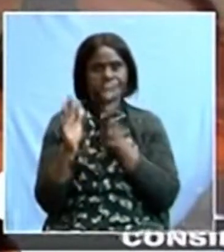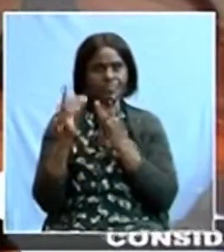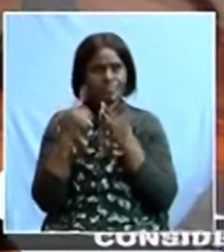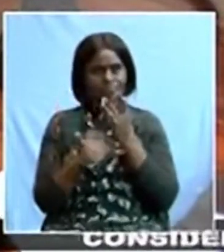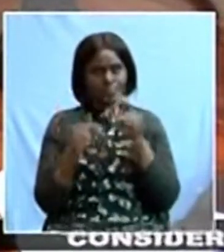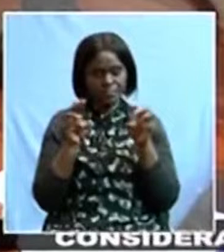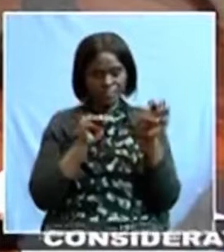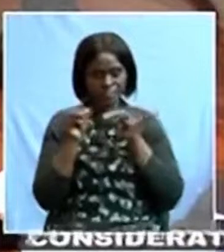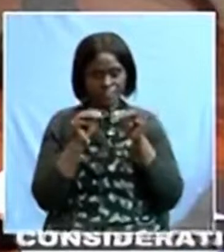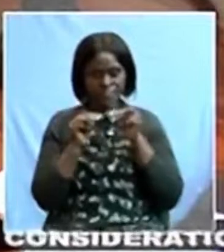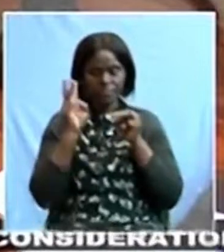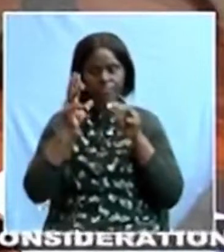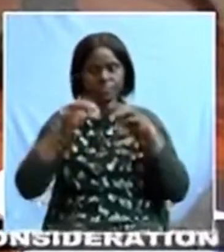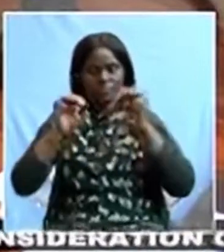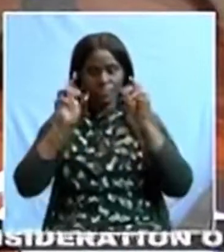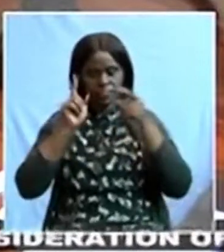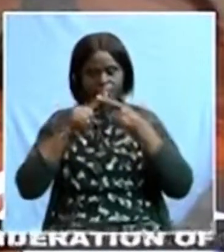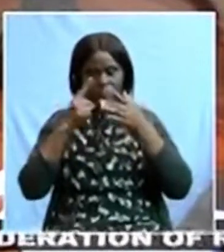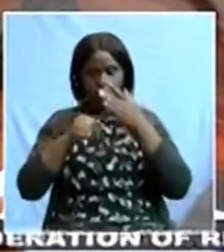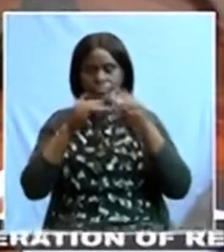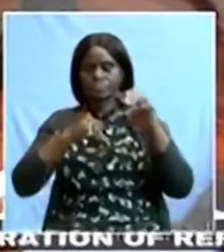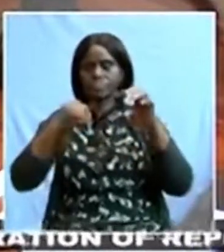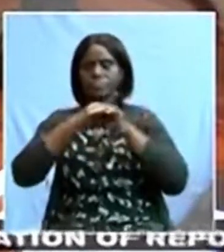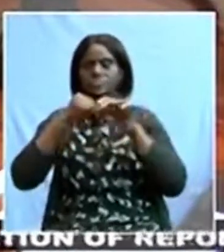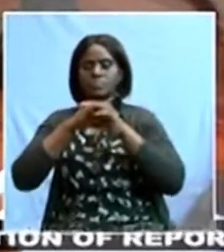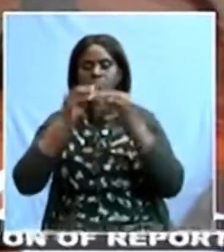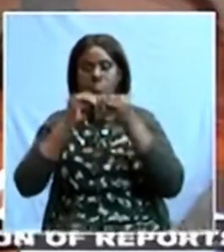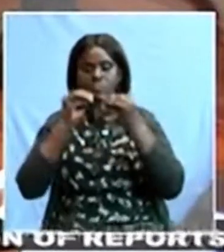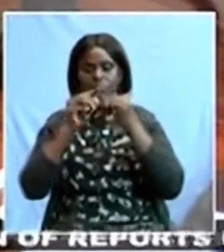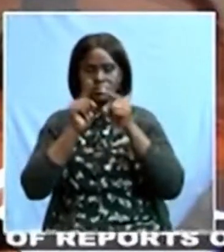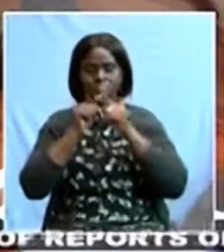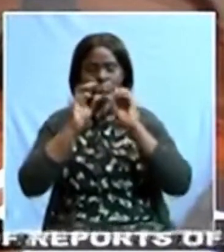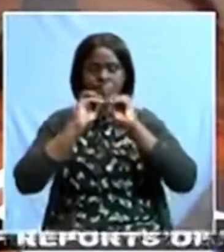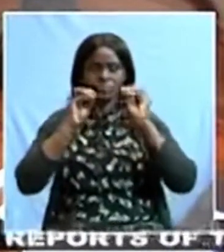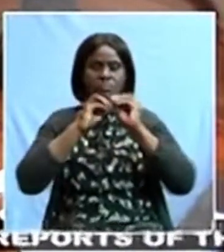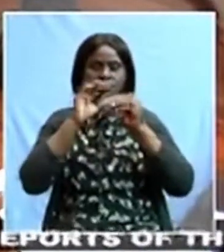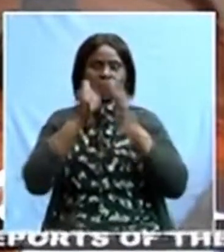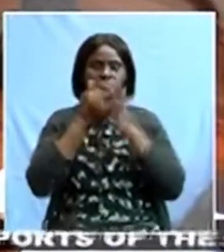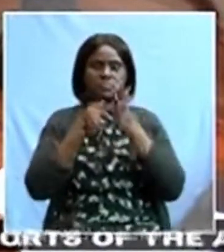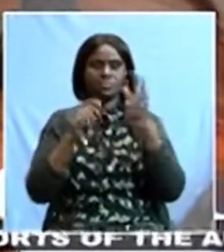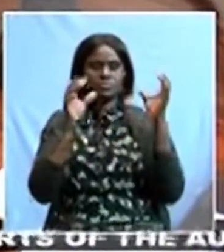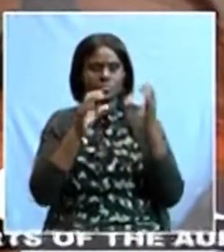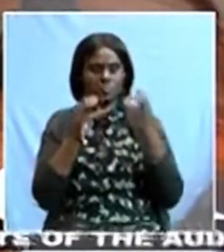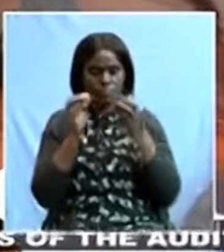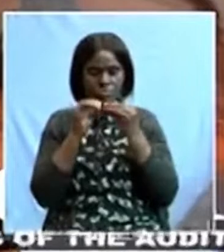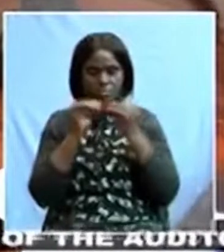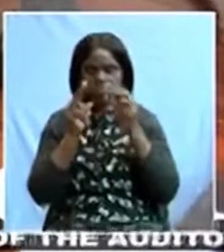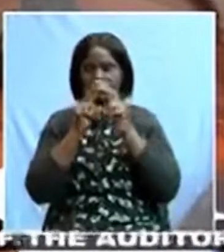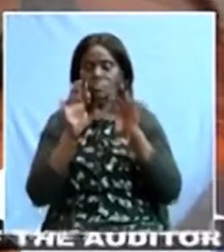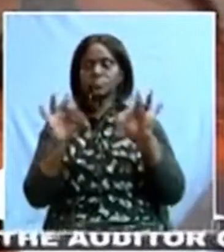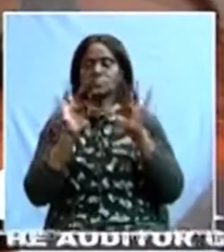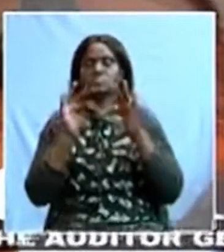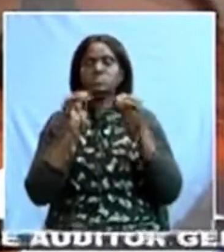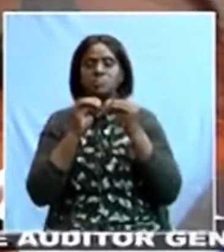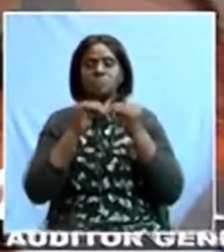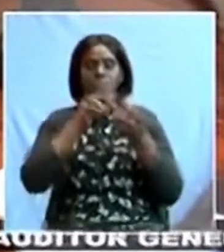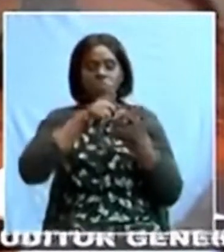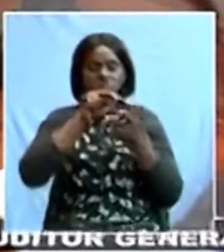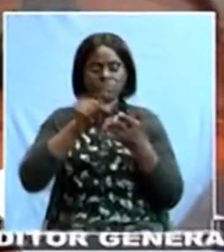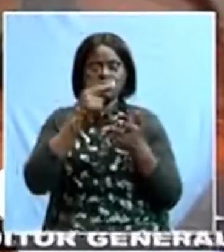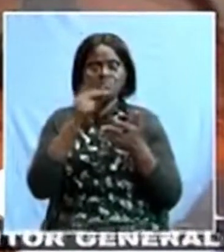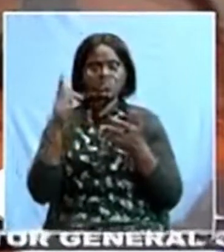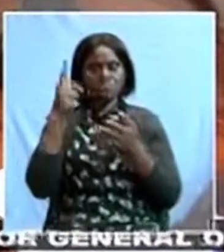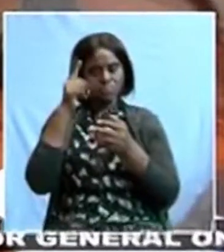measures. Management will continue to engage and enlighten the community on the importance of paying property rates